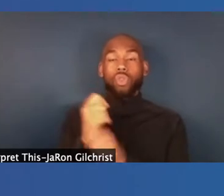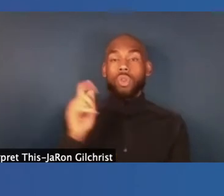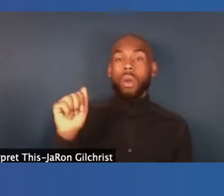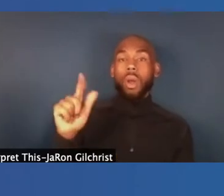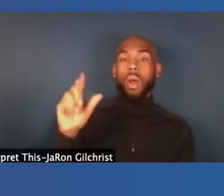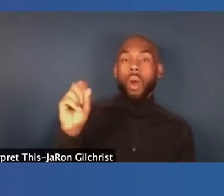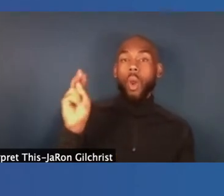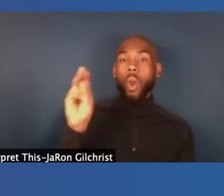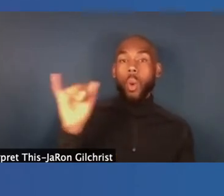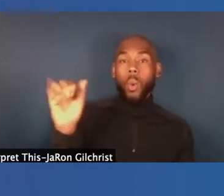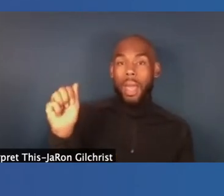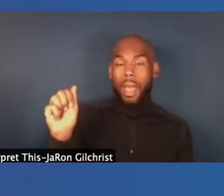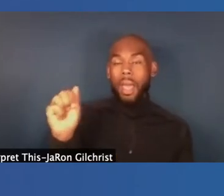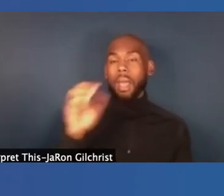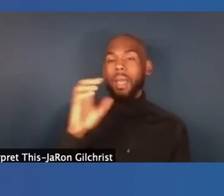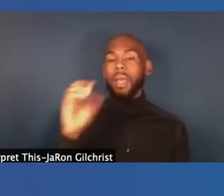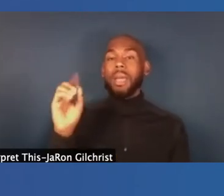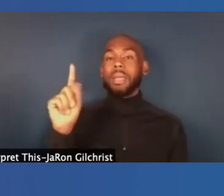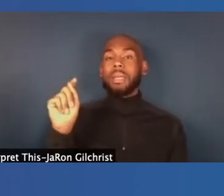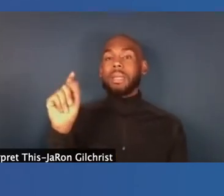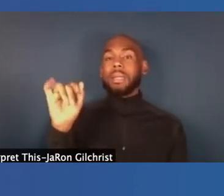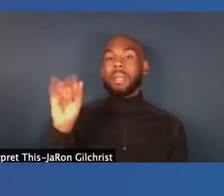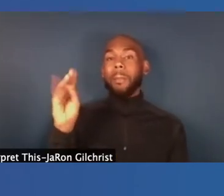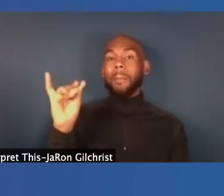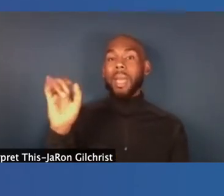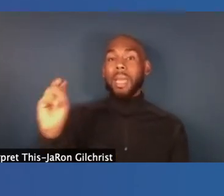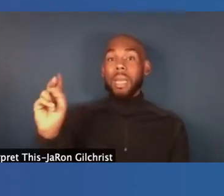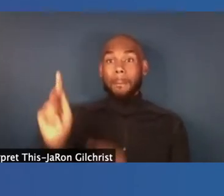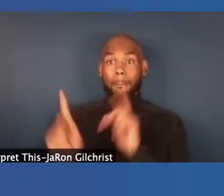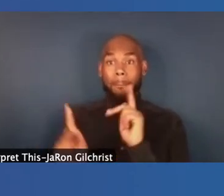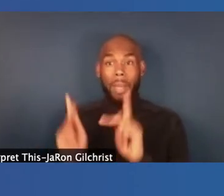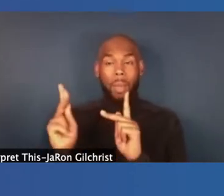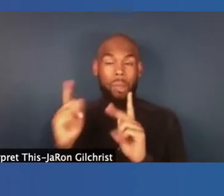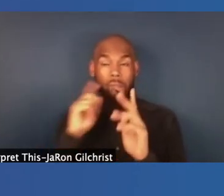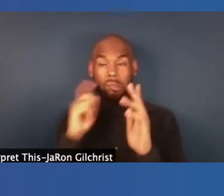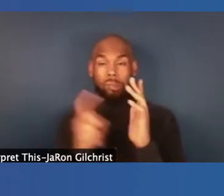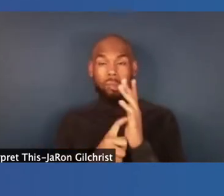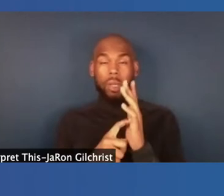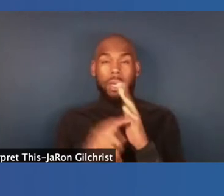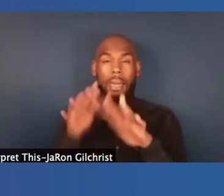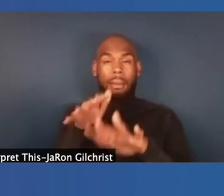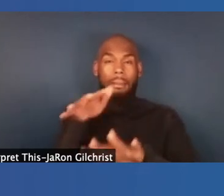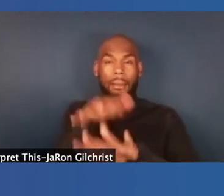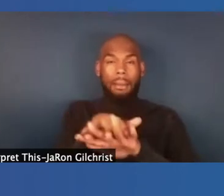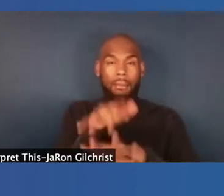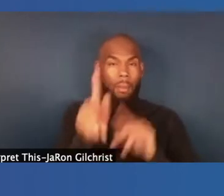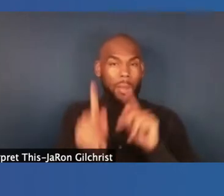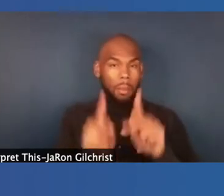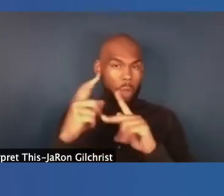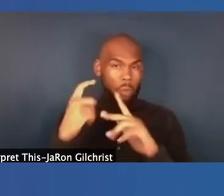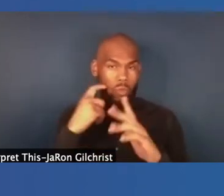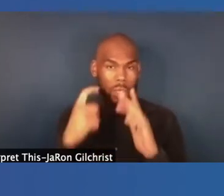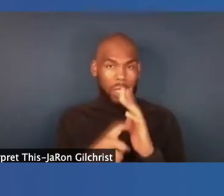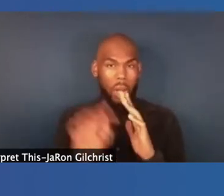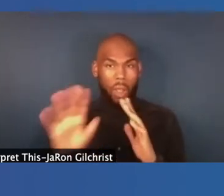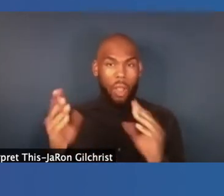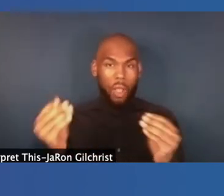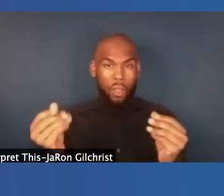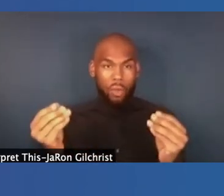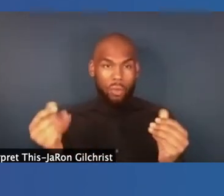Tamian peoples. We acknowledge the lands Zoom resides on because the work we create together on a digital platform does not exist in an